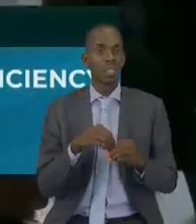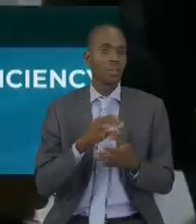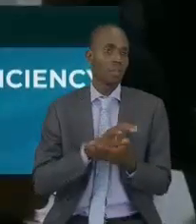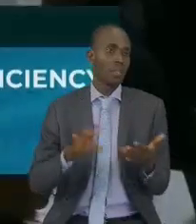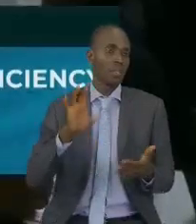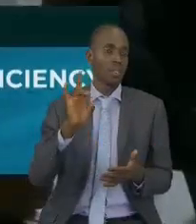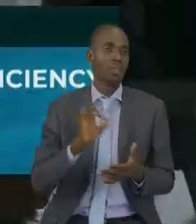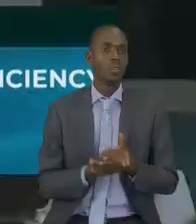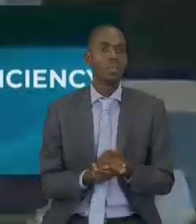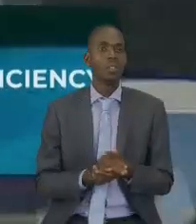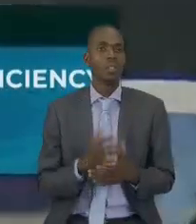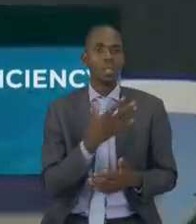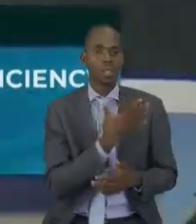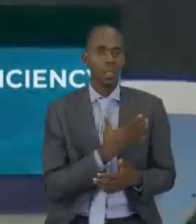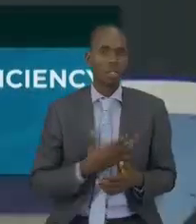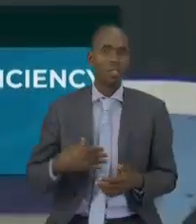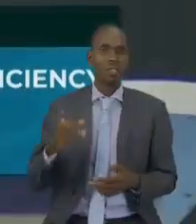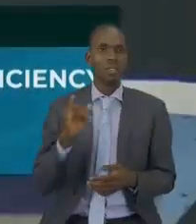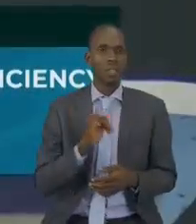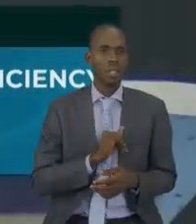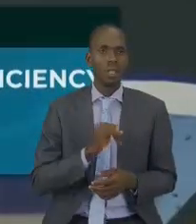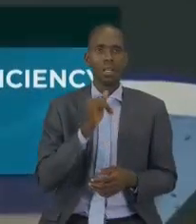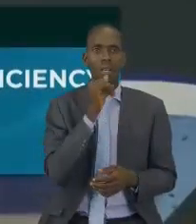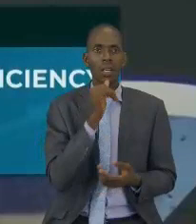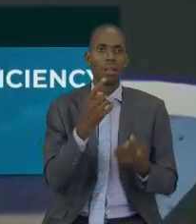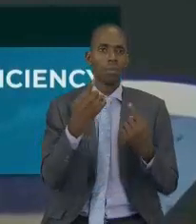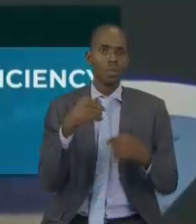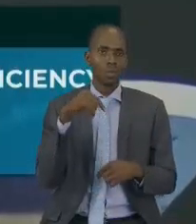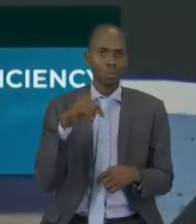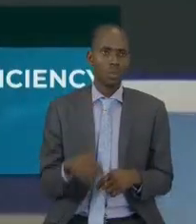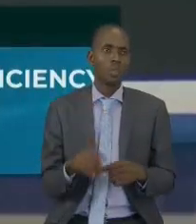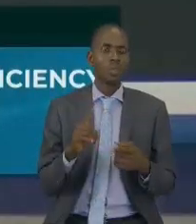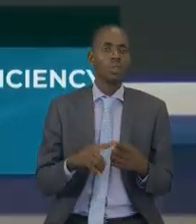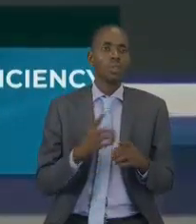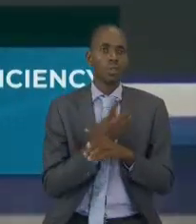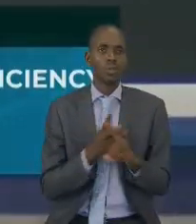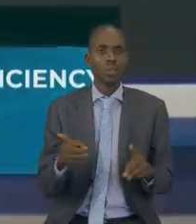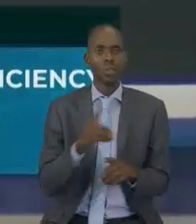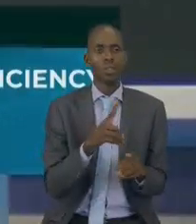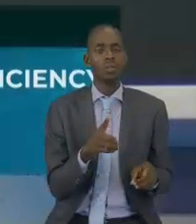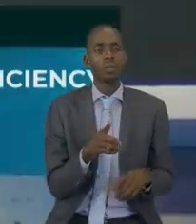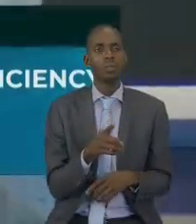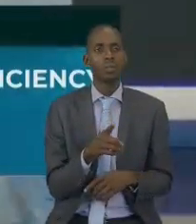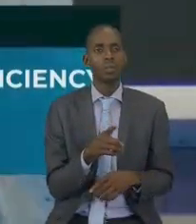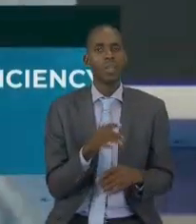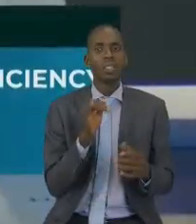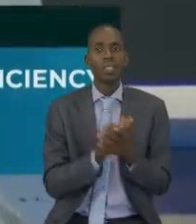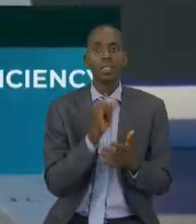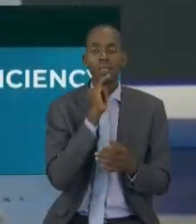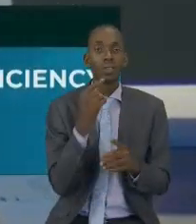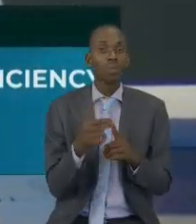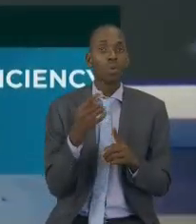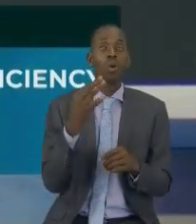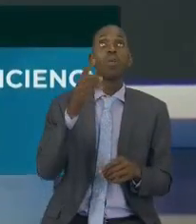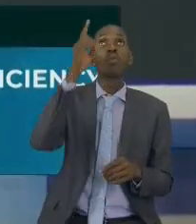8, and I am come down to deliver them. That's the statement of